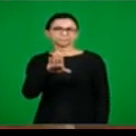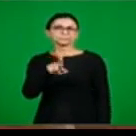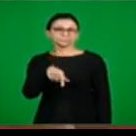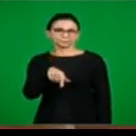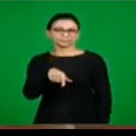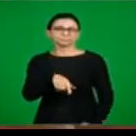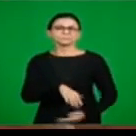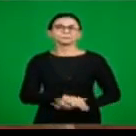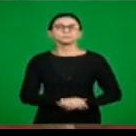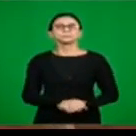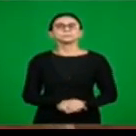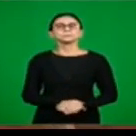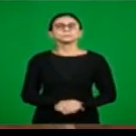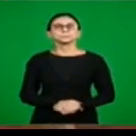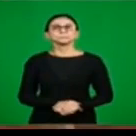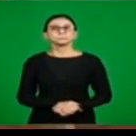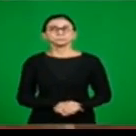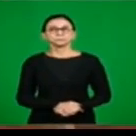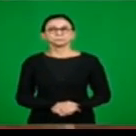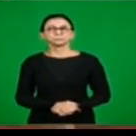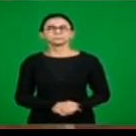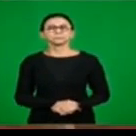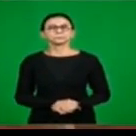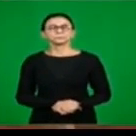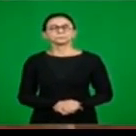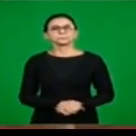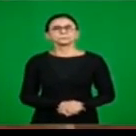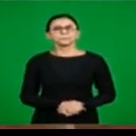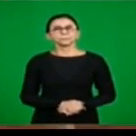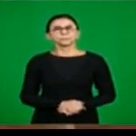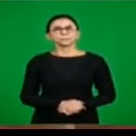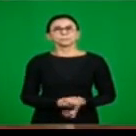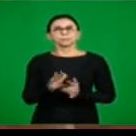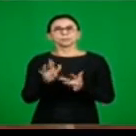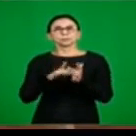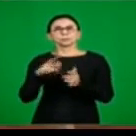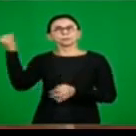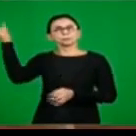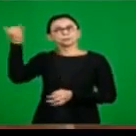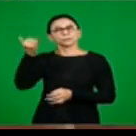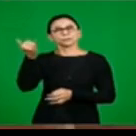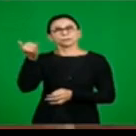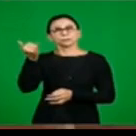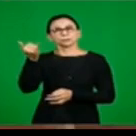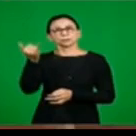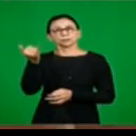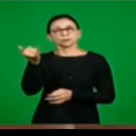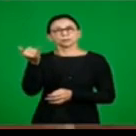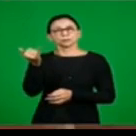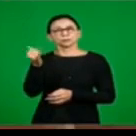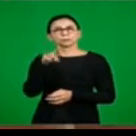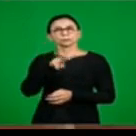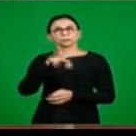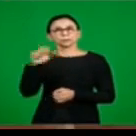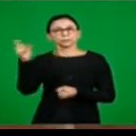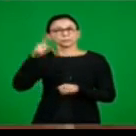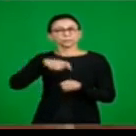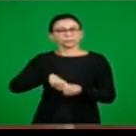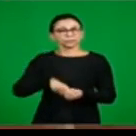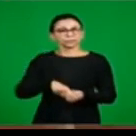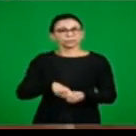the promise, because it's saying that He will come. So while He doesn't come, you